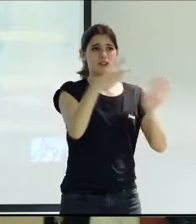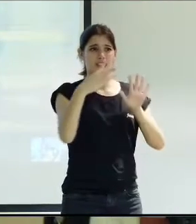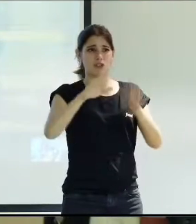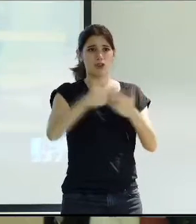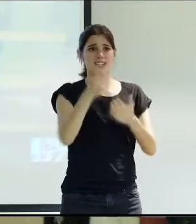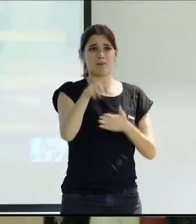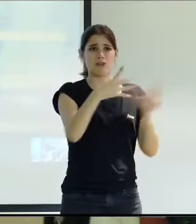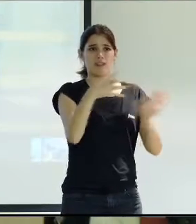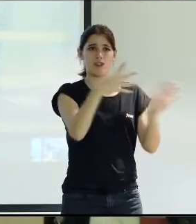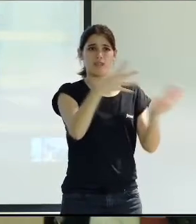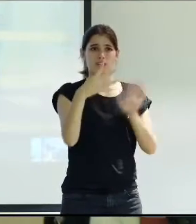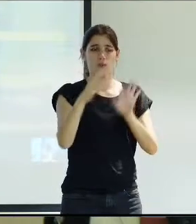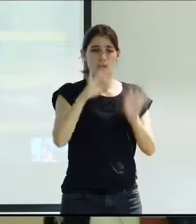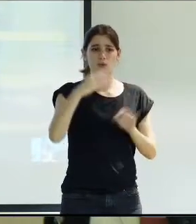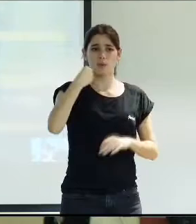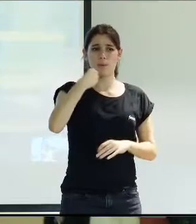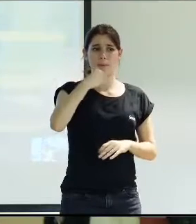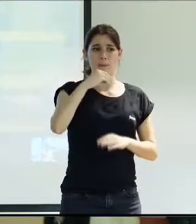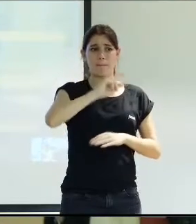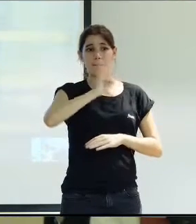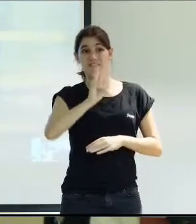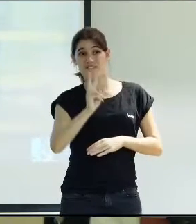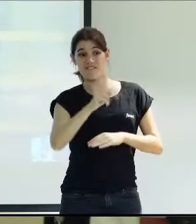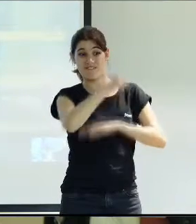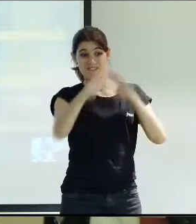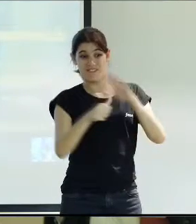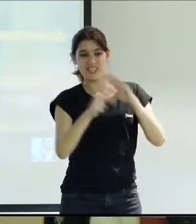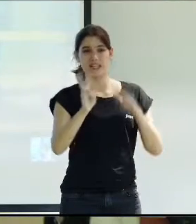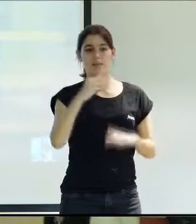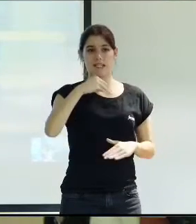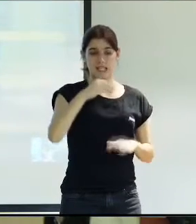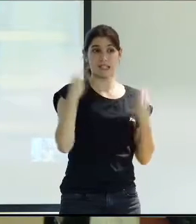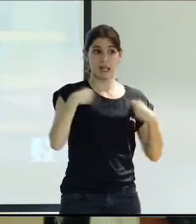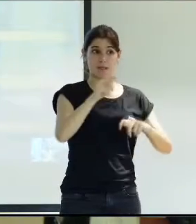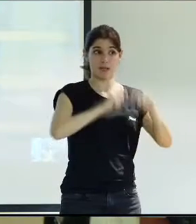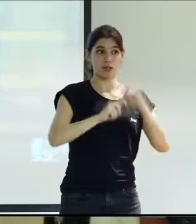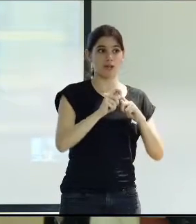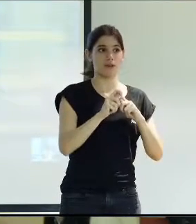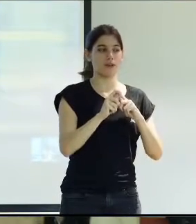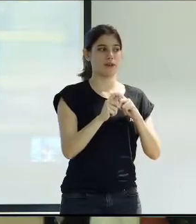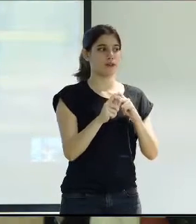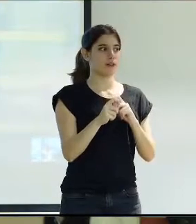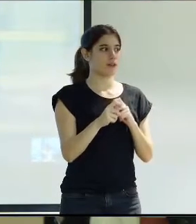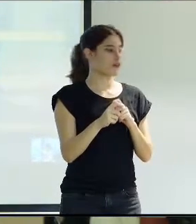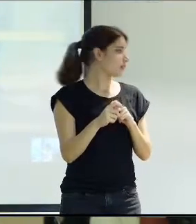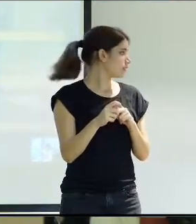in Denmark. He's also been the vice president of the DPOD.